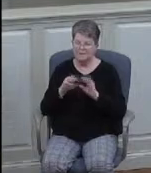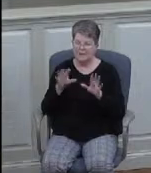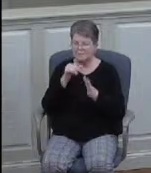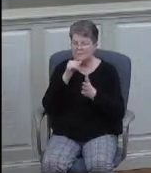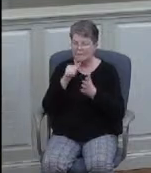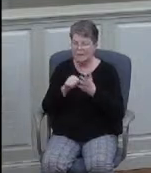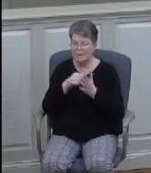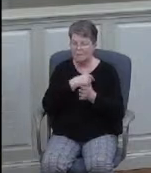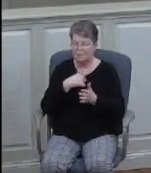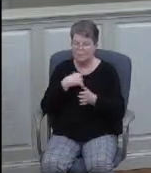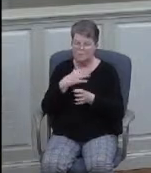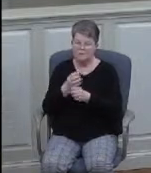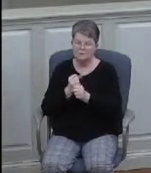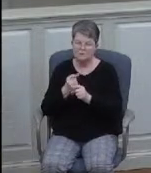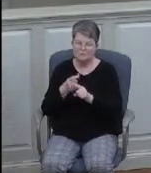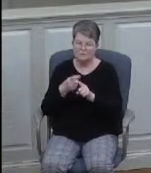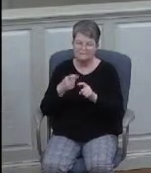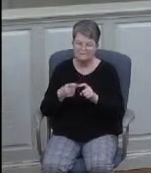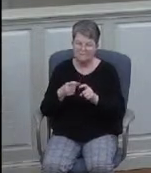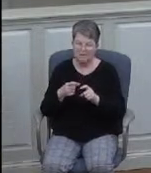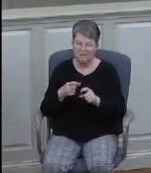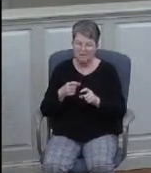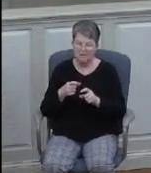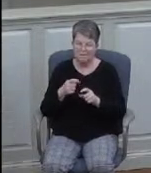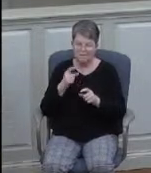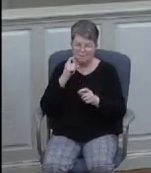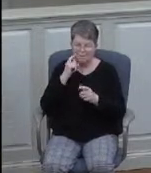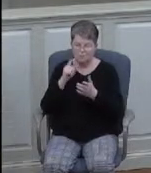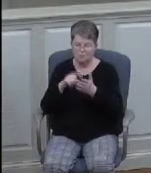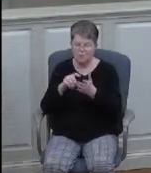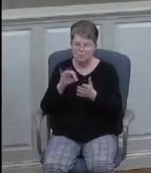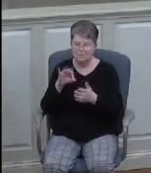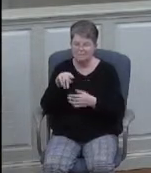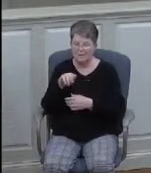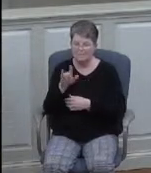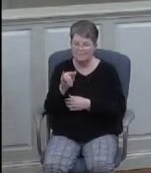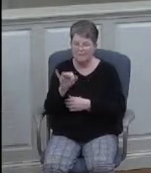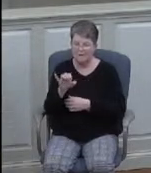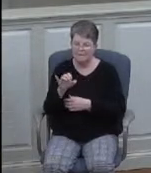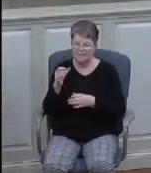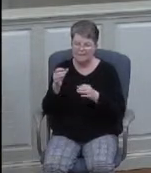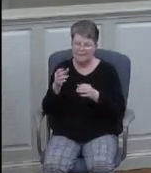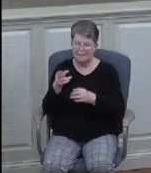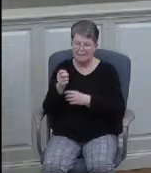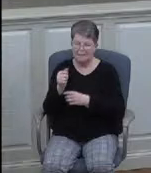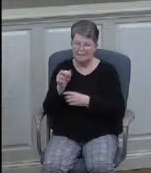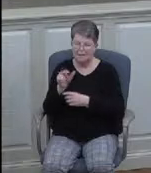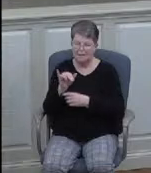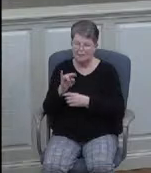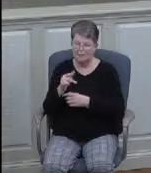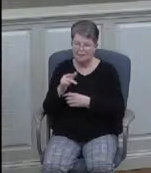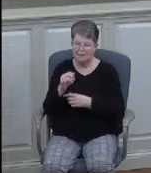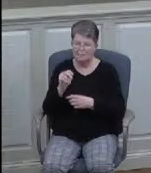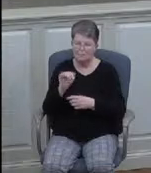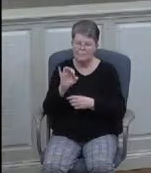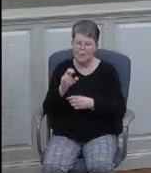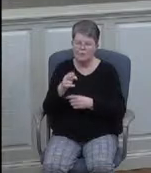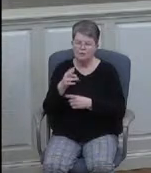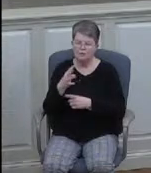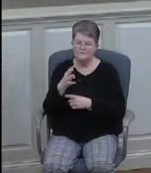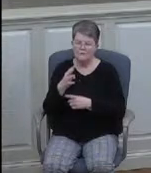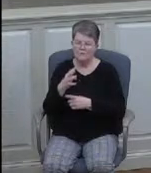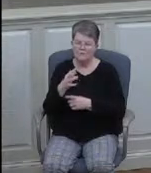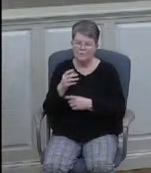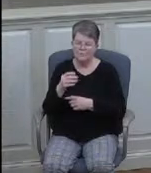that we had received from a notice of a public hearing Thursday, March 4th at 6:30 p.m. The